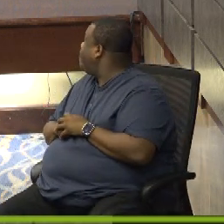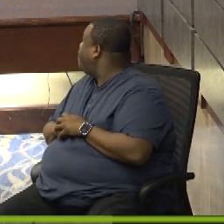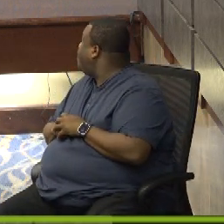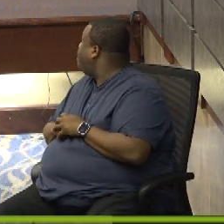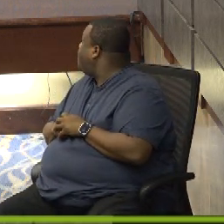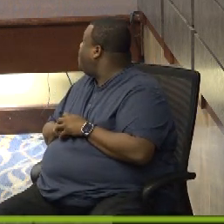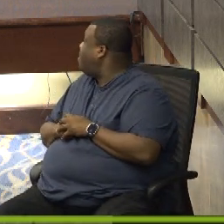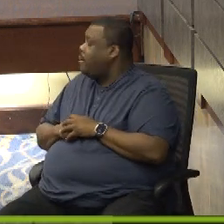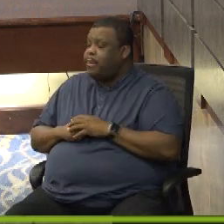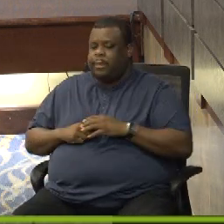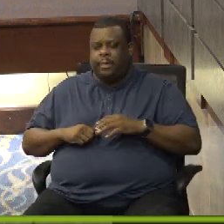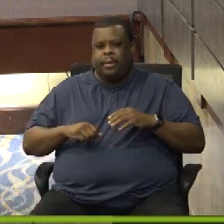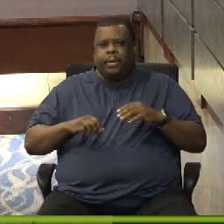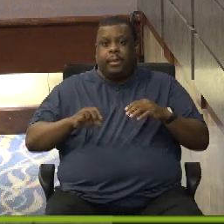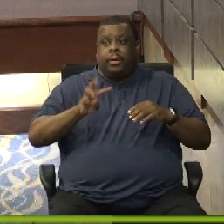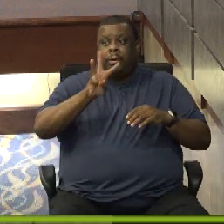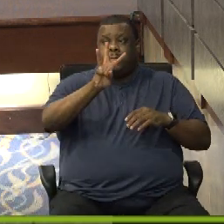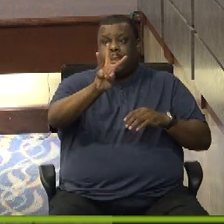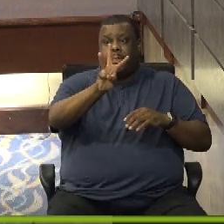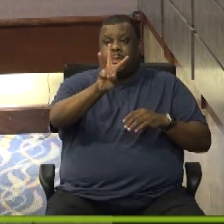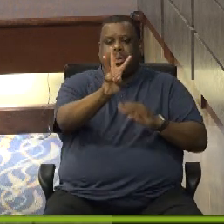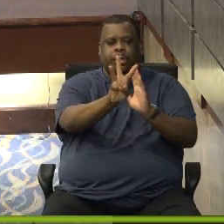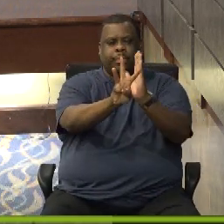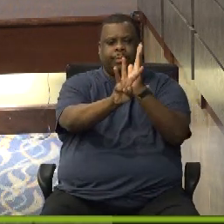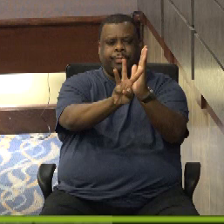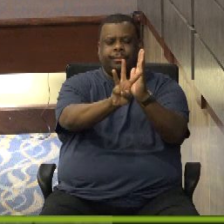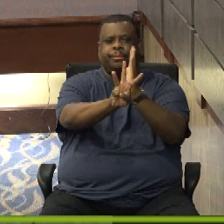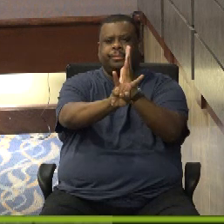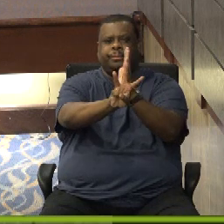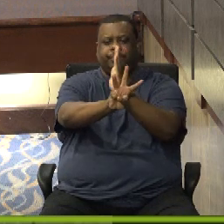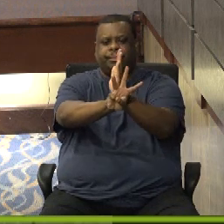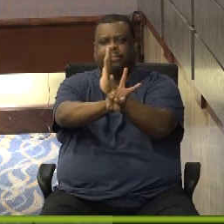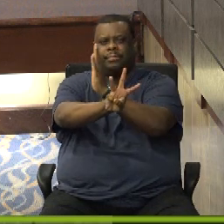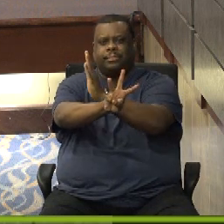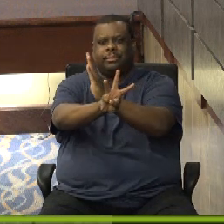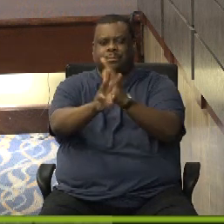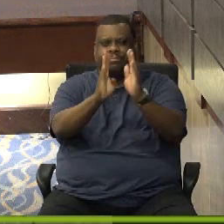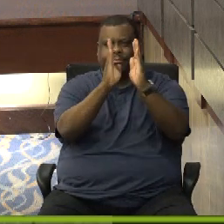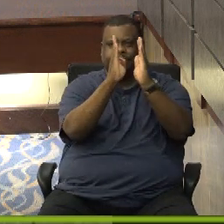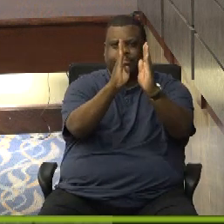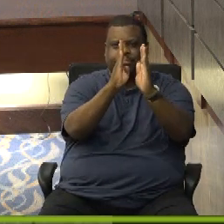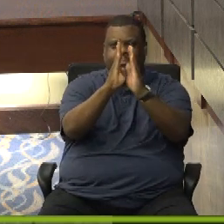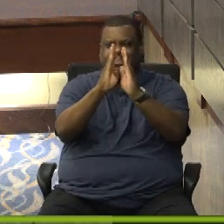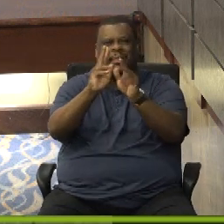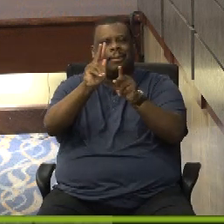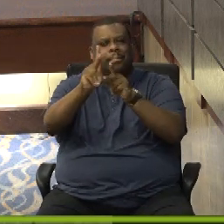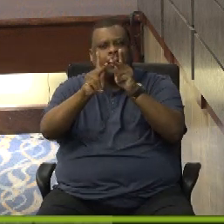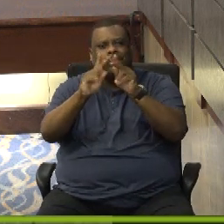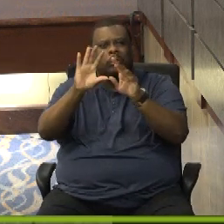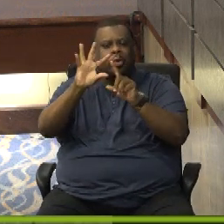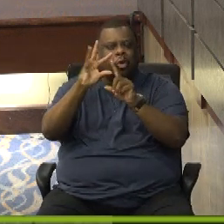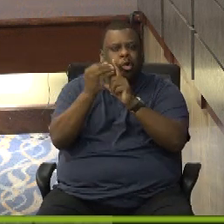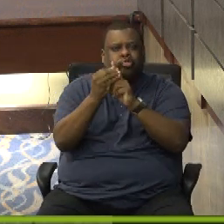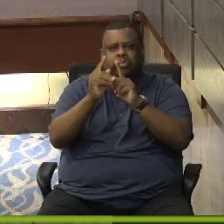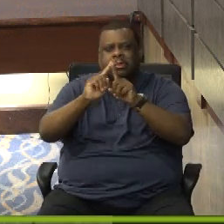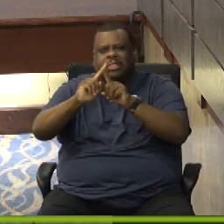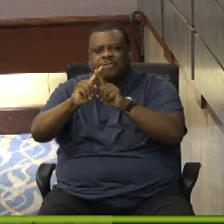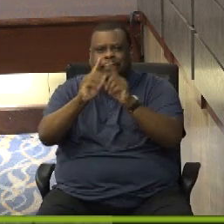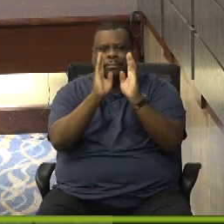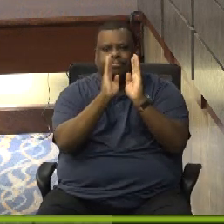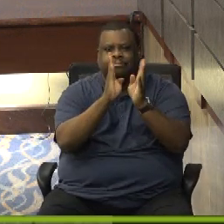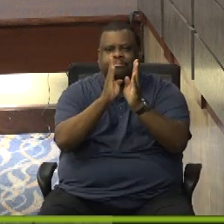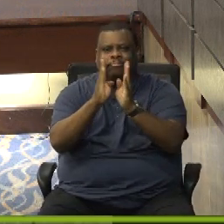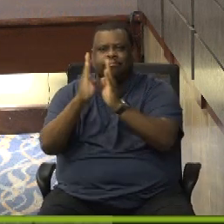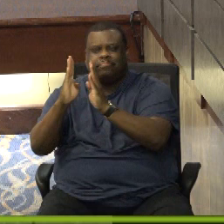of people. So if we're showing an image of Waco as a whole, maybe it's not always just about showing a skyline, it's about finding ways